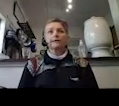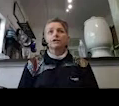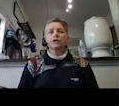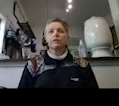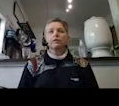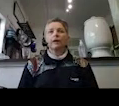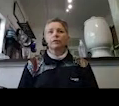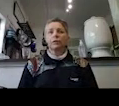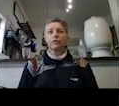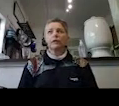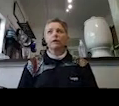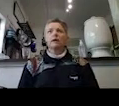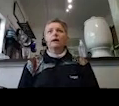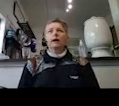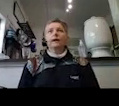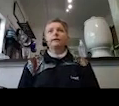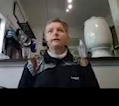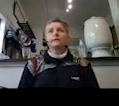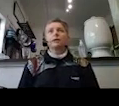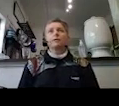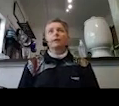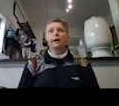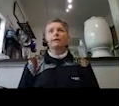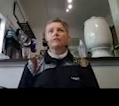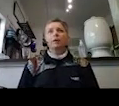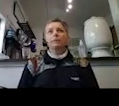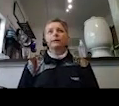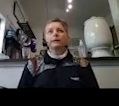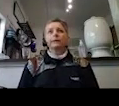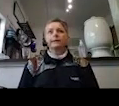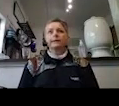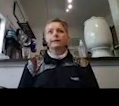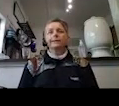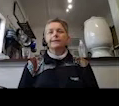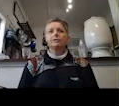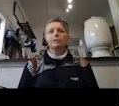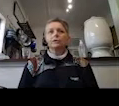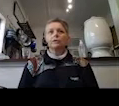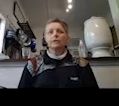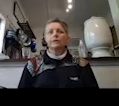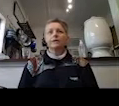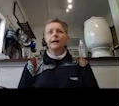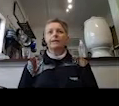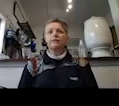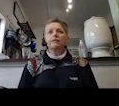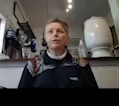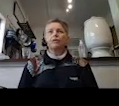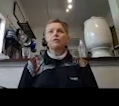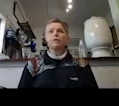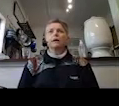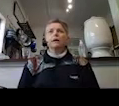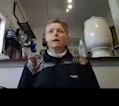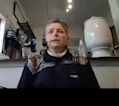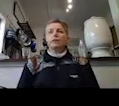a decision in favour of. And so the balance of probabilities is the civil law standard of